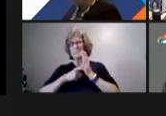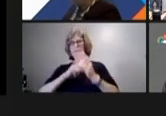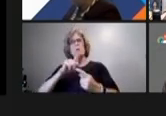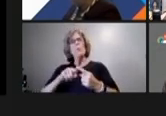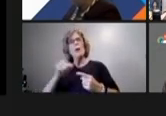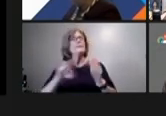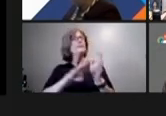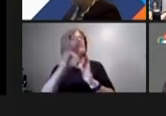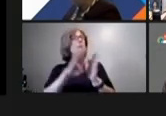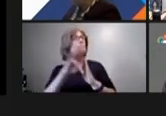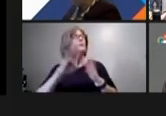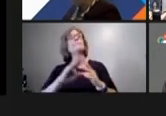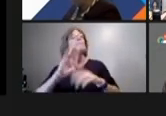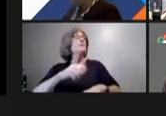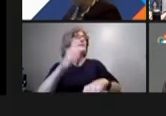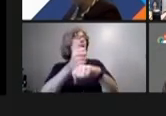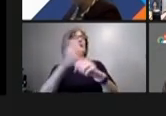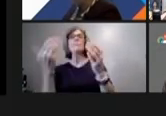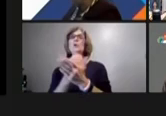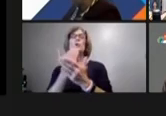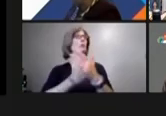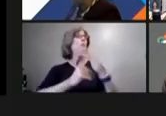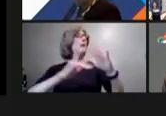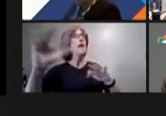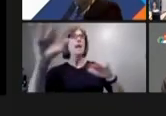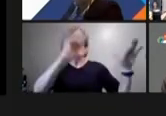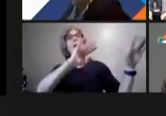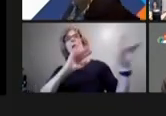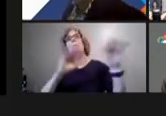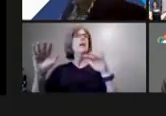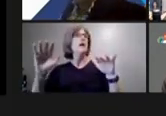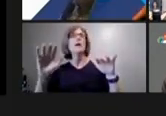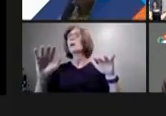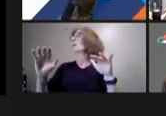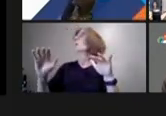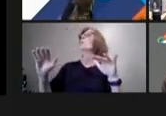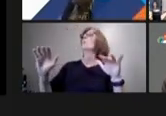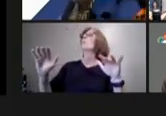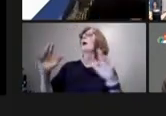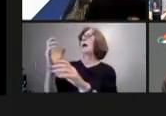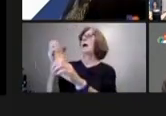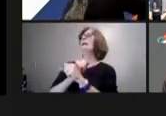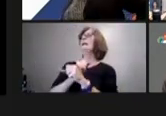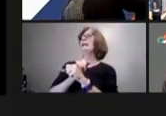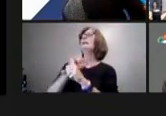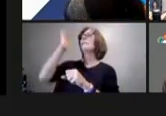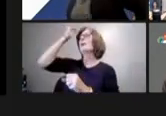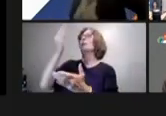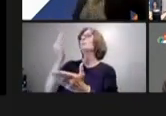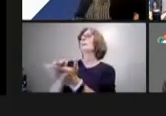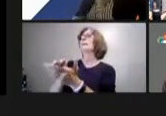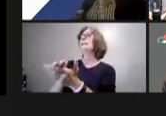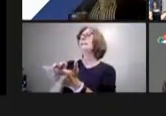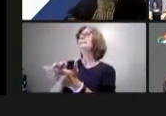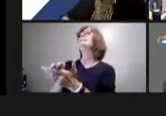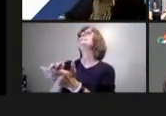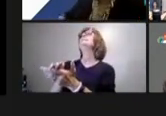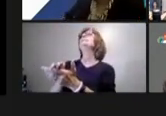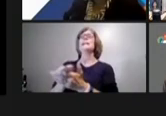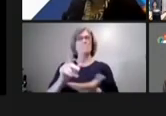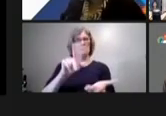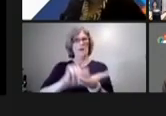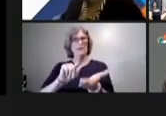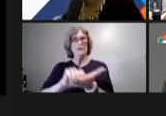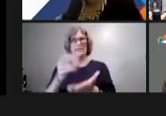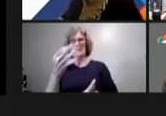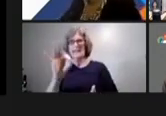is doing new construction or substantial renovations with federal funding were published in 1988. And we are extremely fortunate